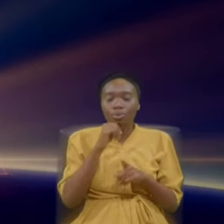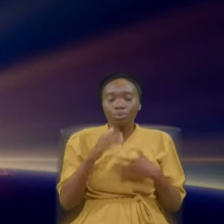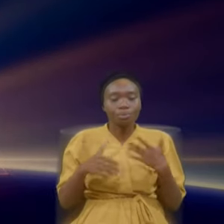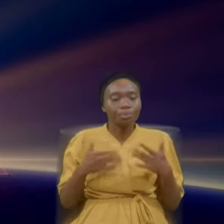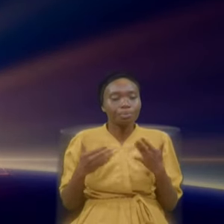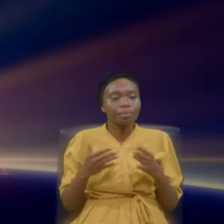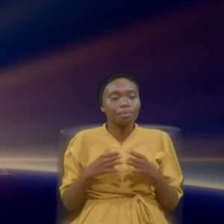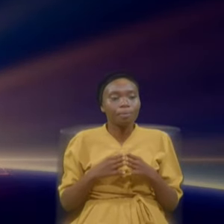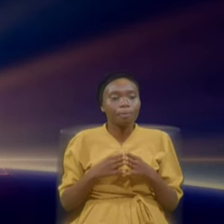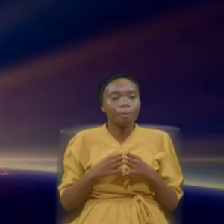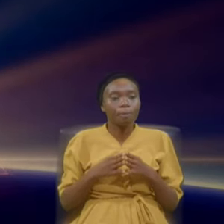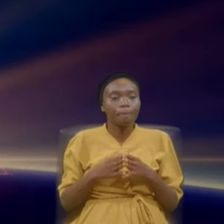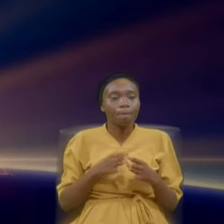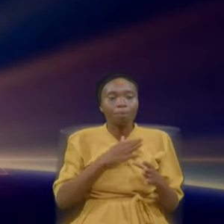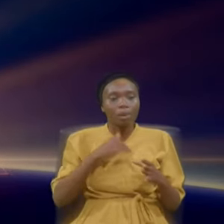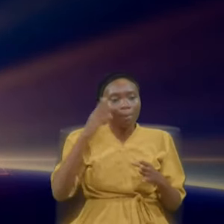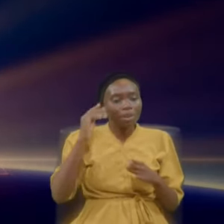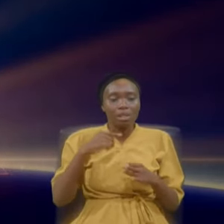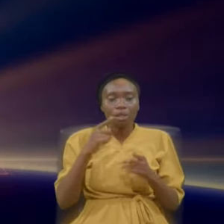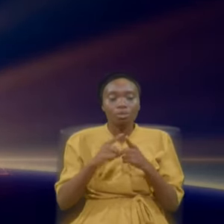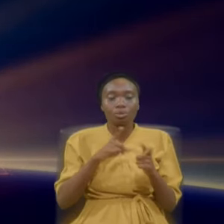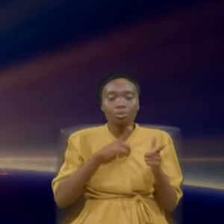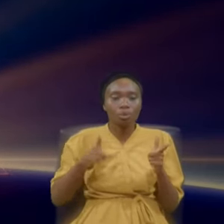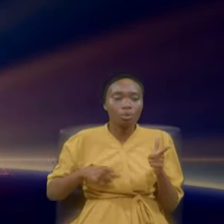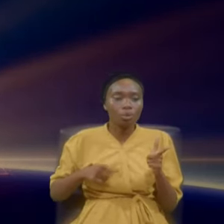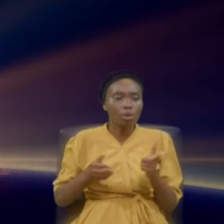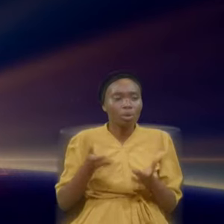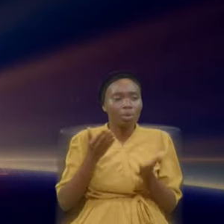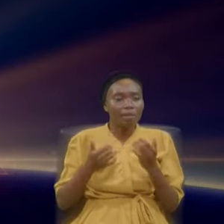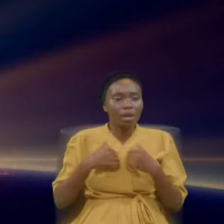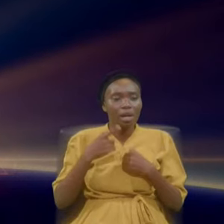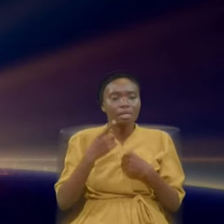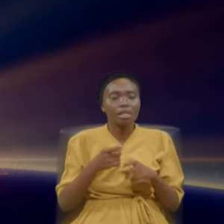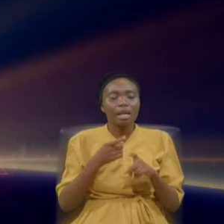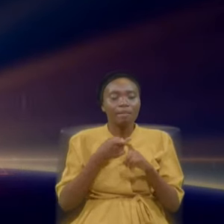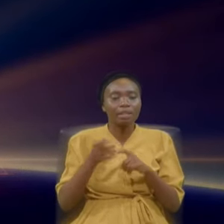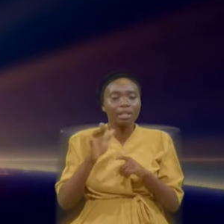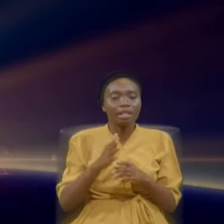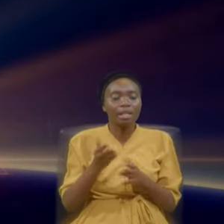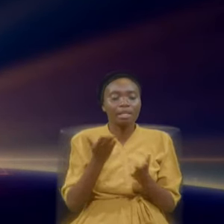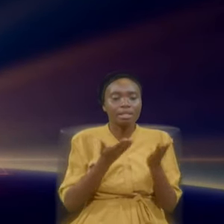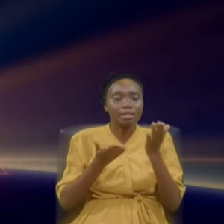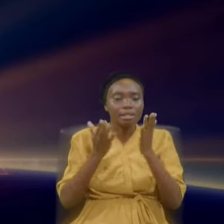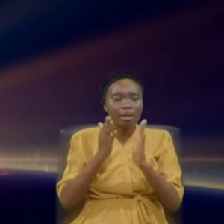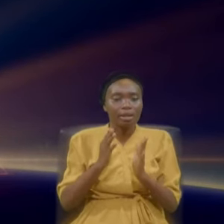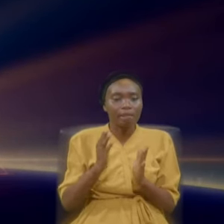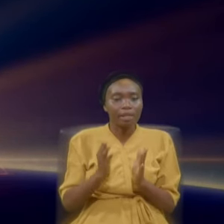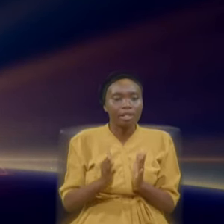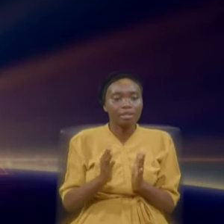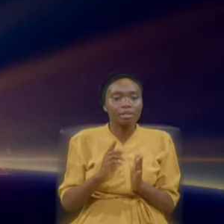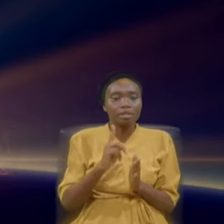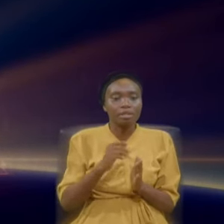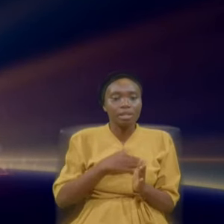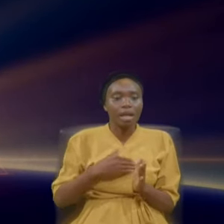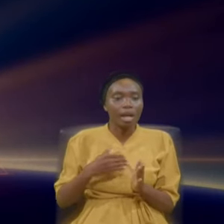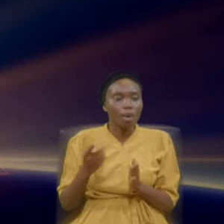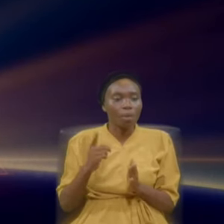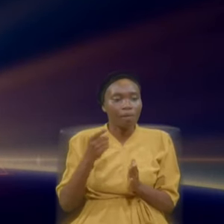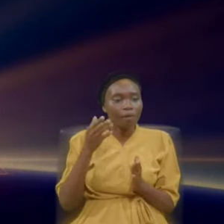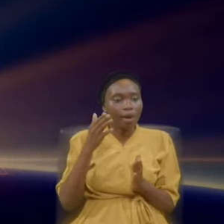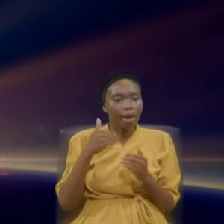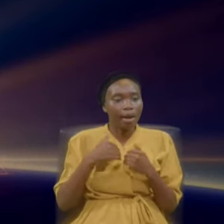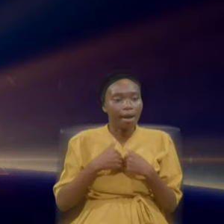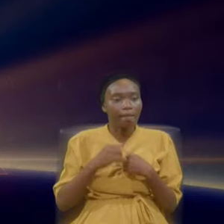was displeased. And Moses said unto the Lord, Wherefore hast thou afflicted thy servant?